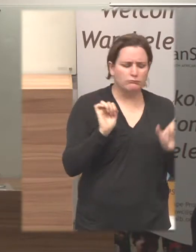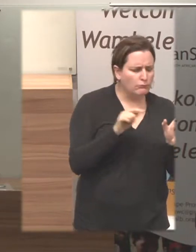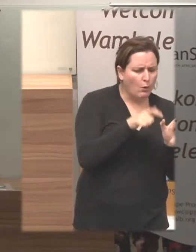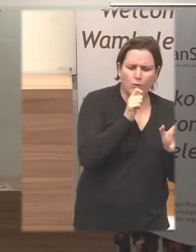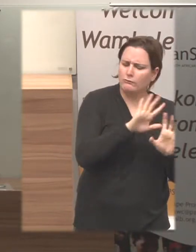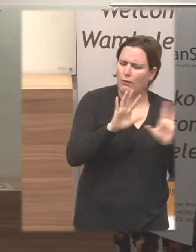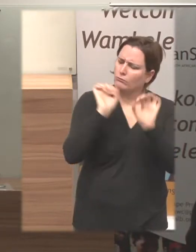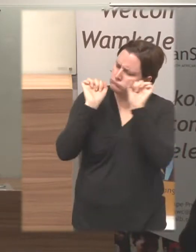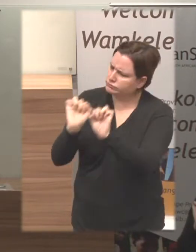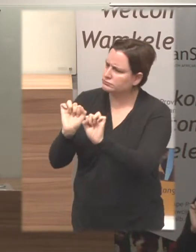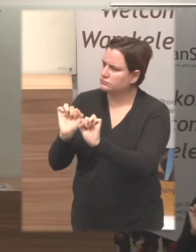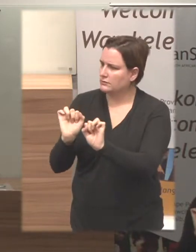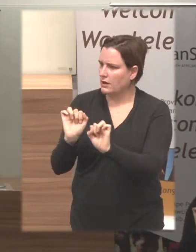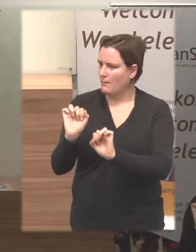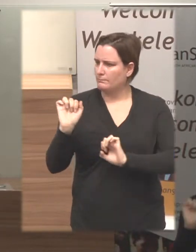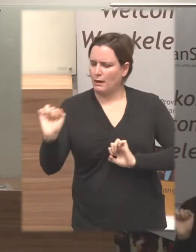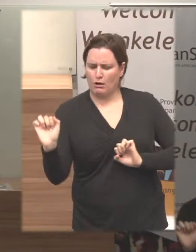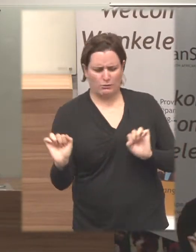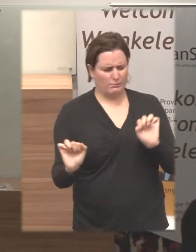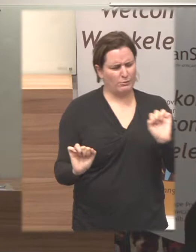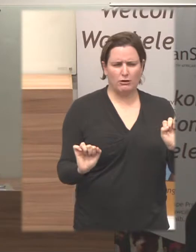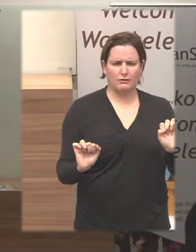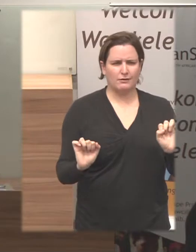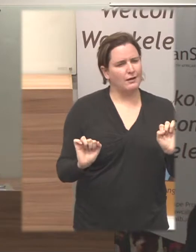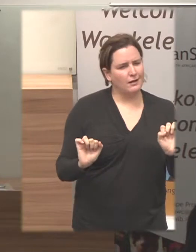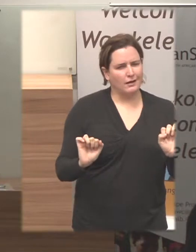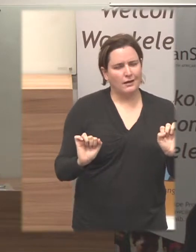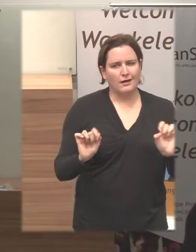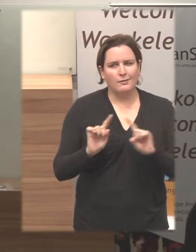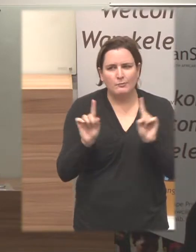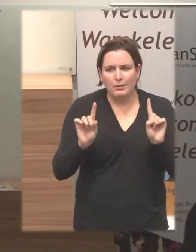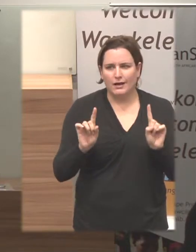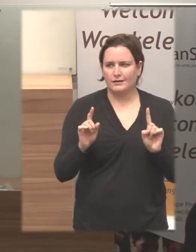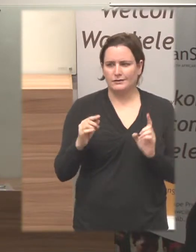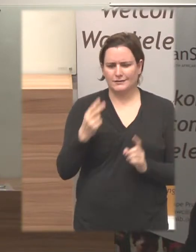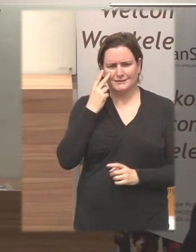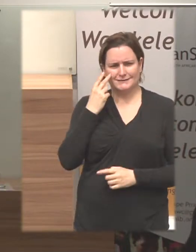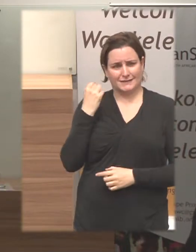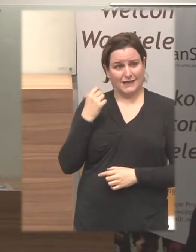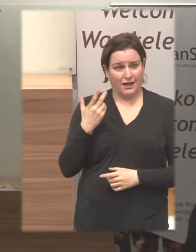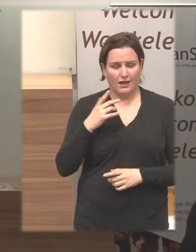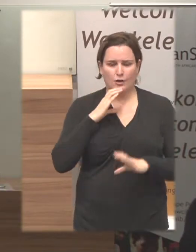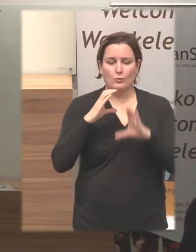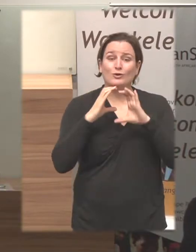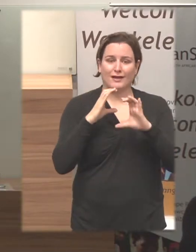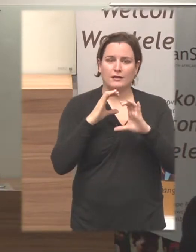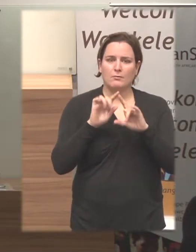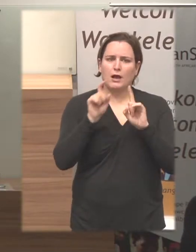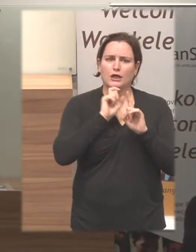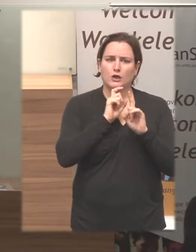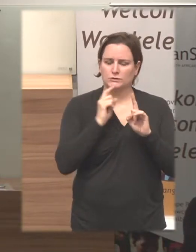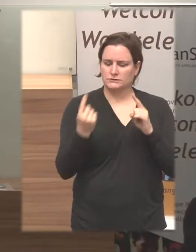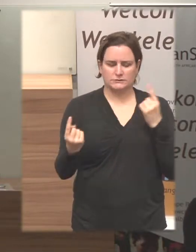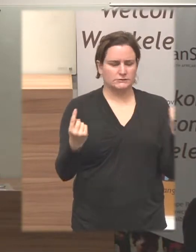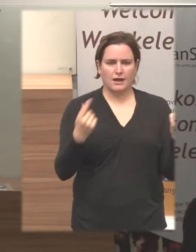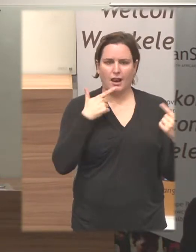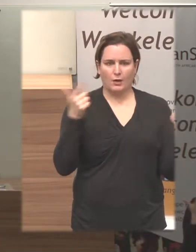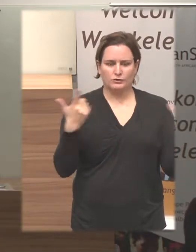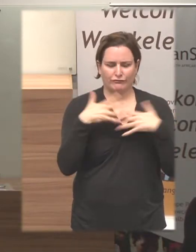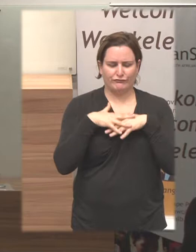in fact, the different elements of the language have been fused together in this communication. So